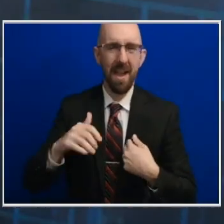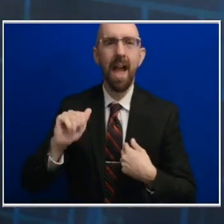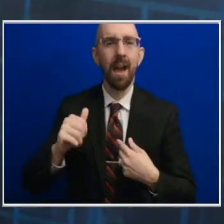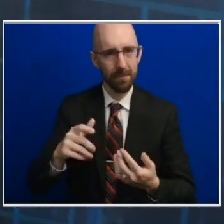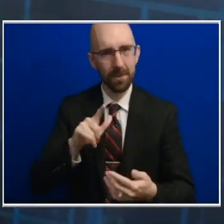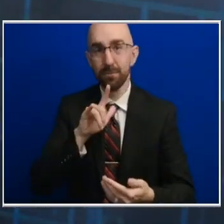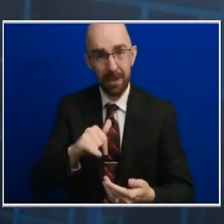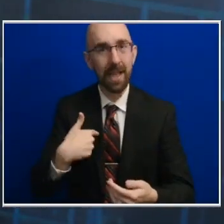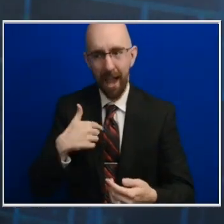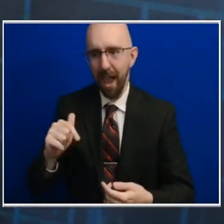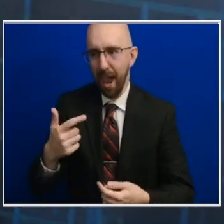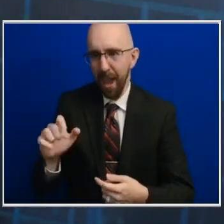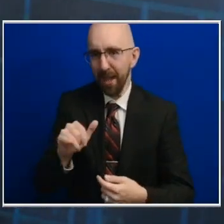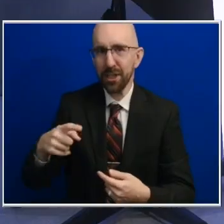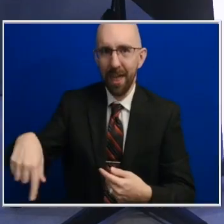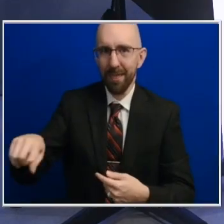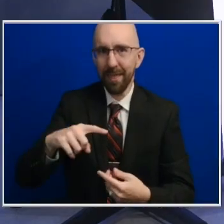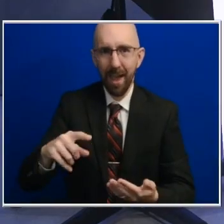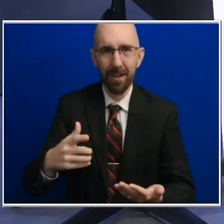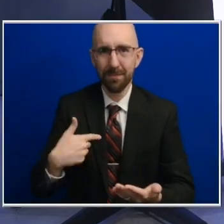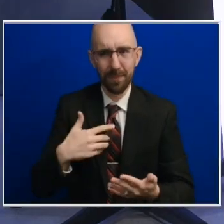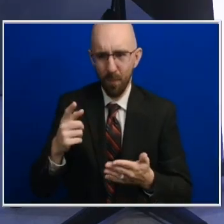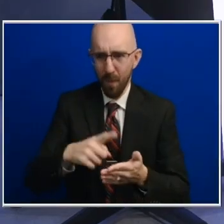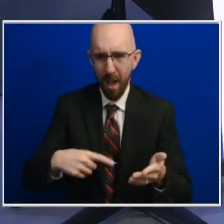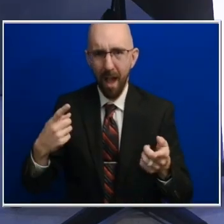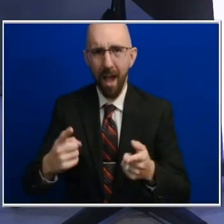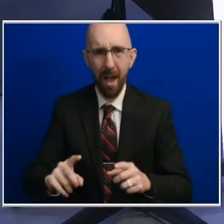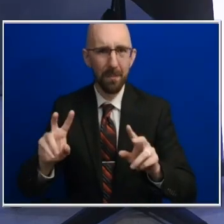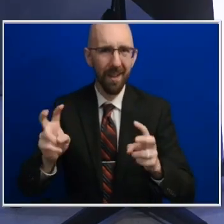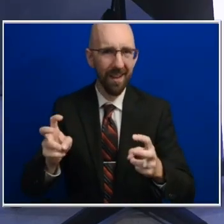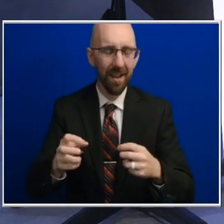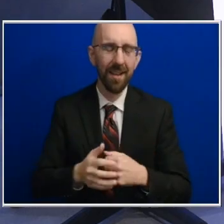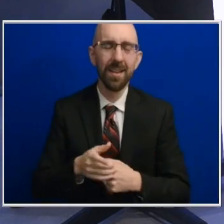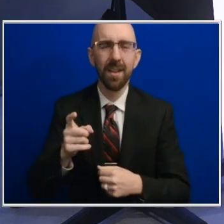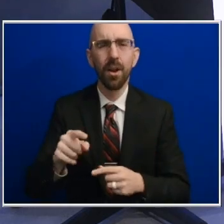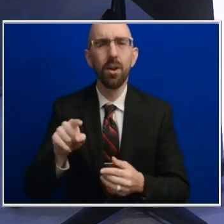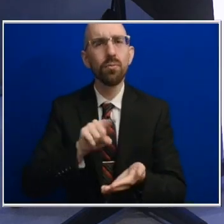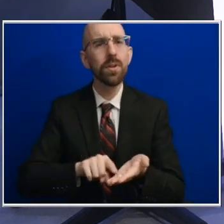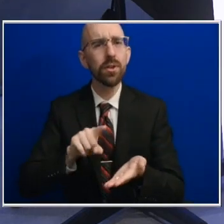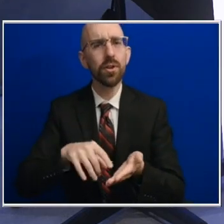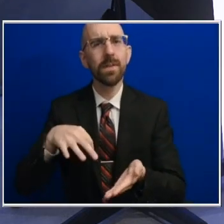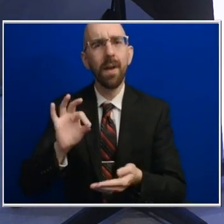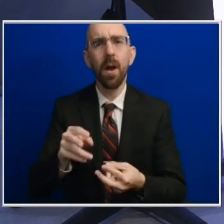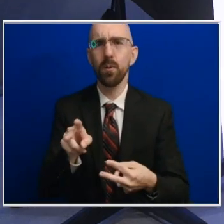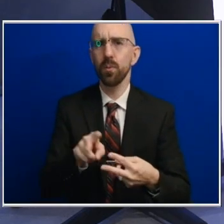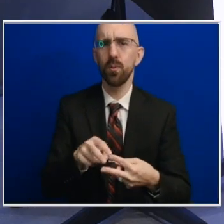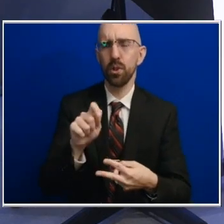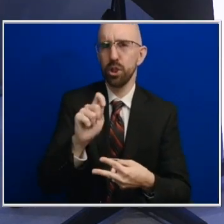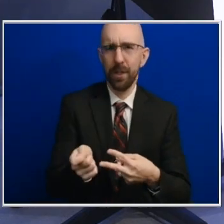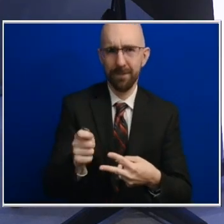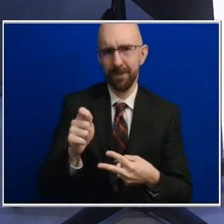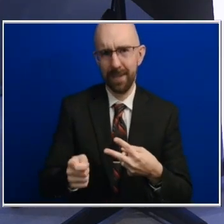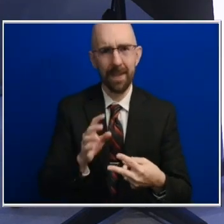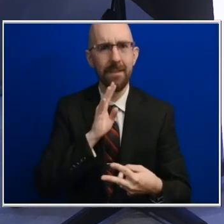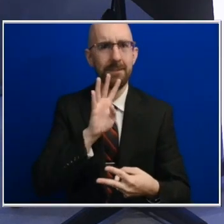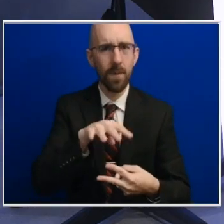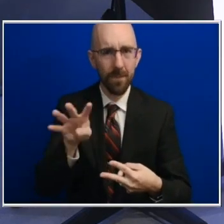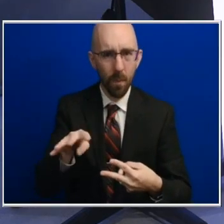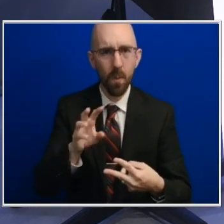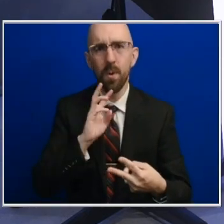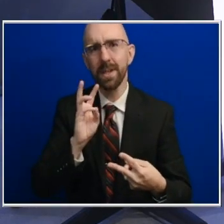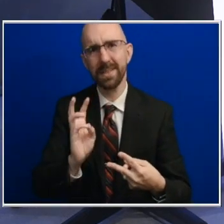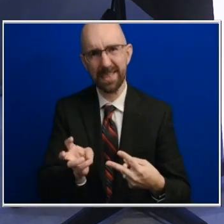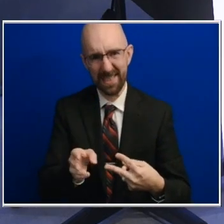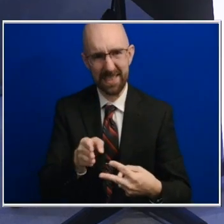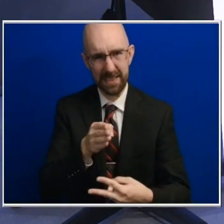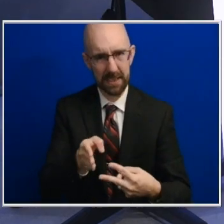like, what happened here? So now the research found these two biological shifts, major shifts, again, at age 44 and age 60. Dr. Rowan, walk